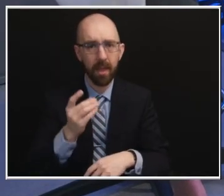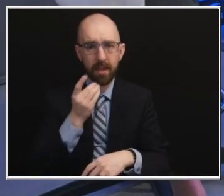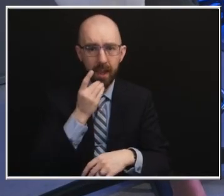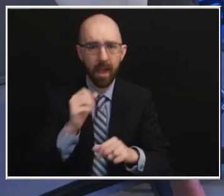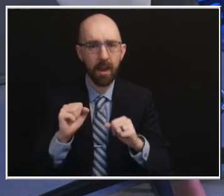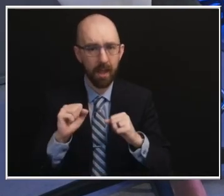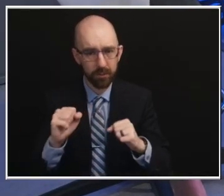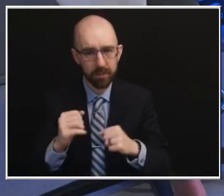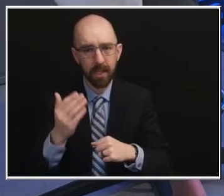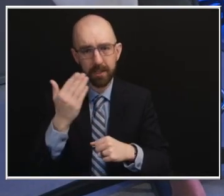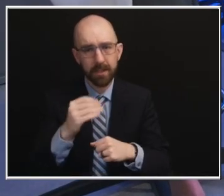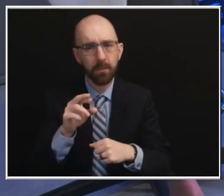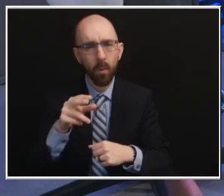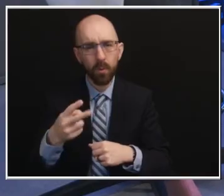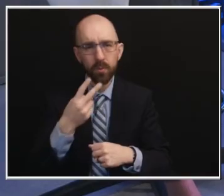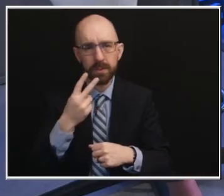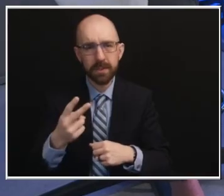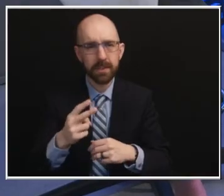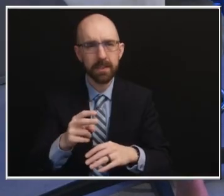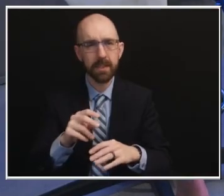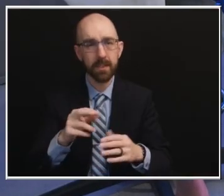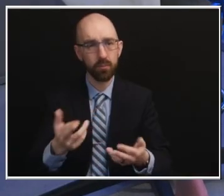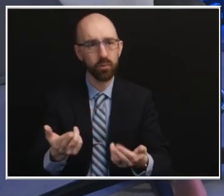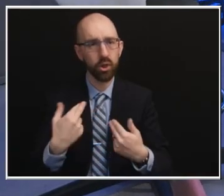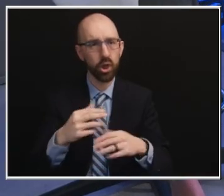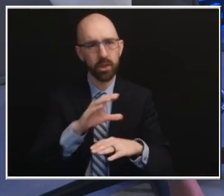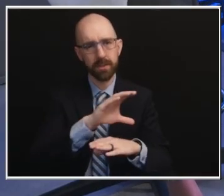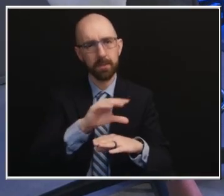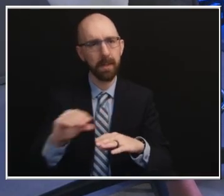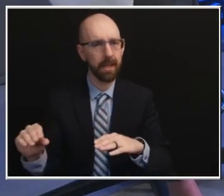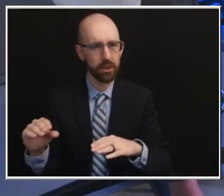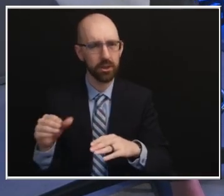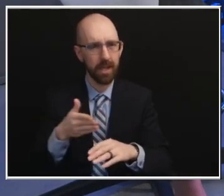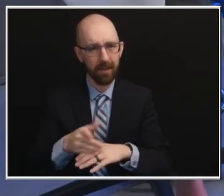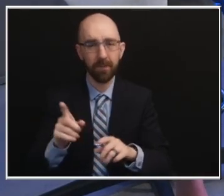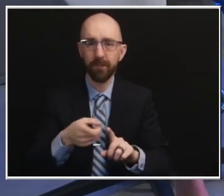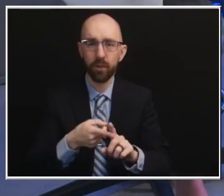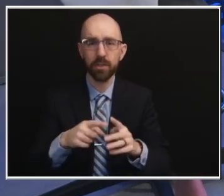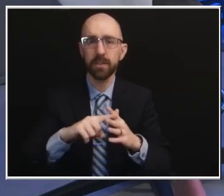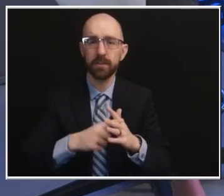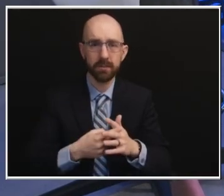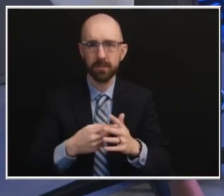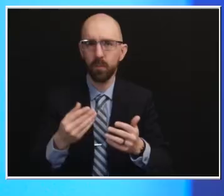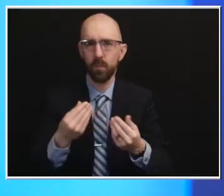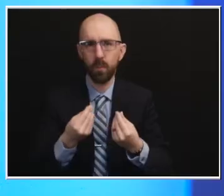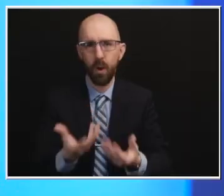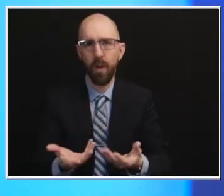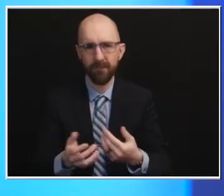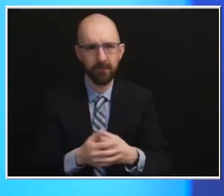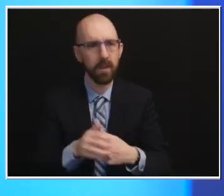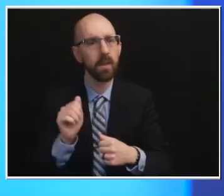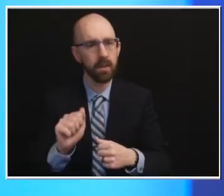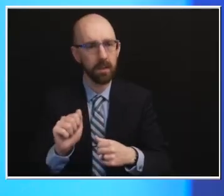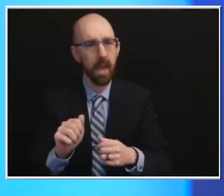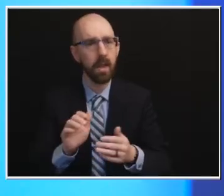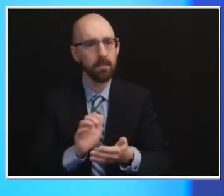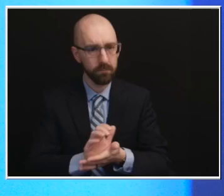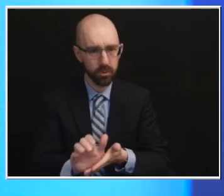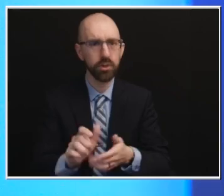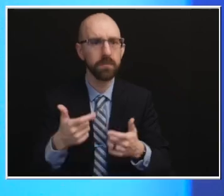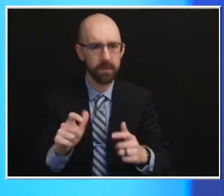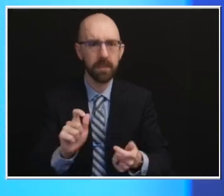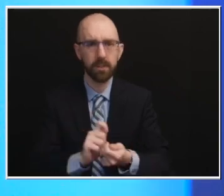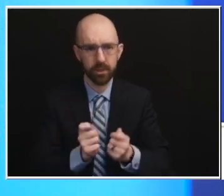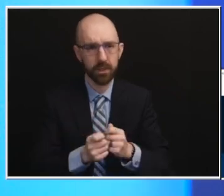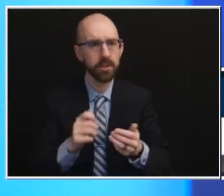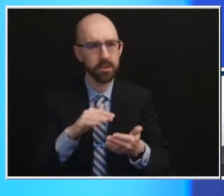do you see diminishing returns after the initial novelty wears off? We know that CGMs can absolutely drive meaningful changes. The studies have shown